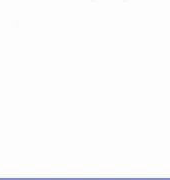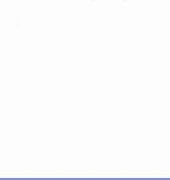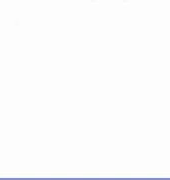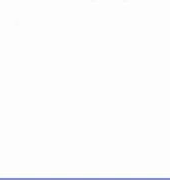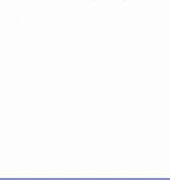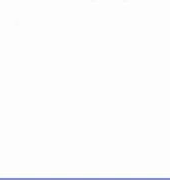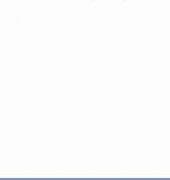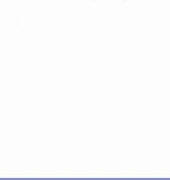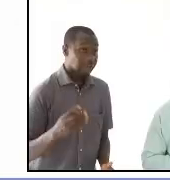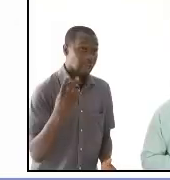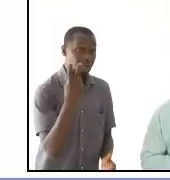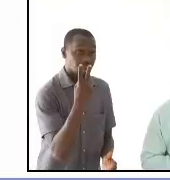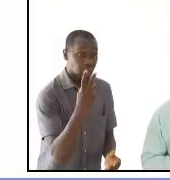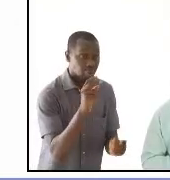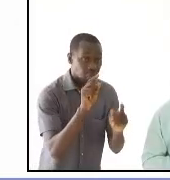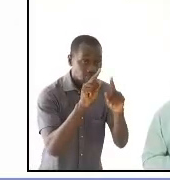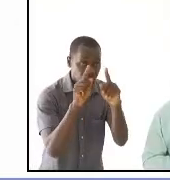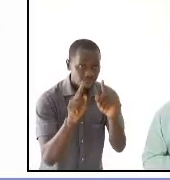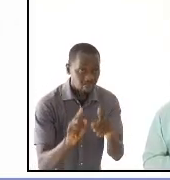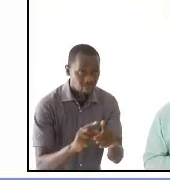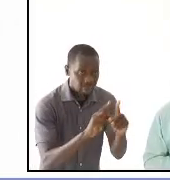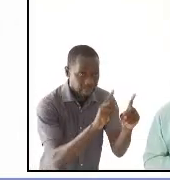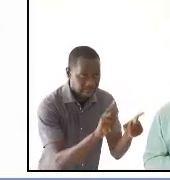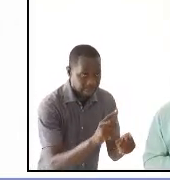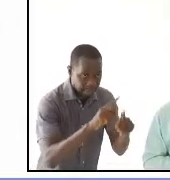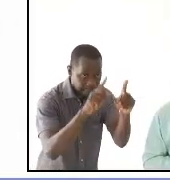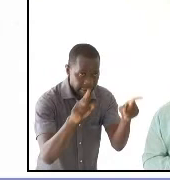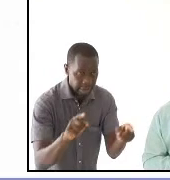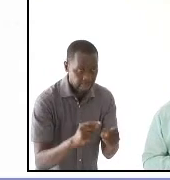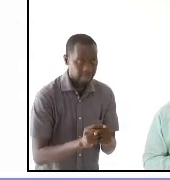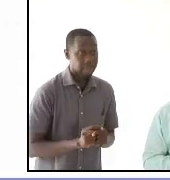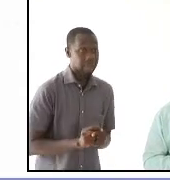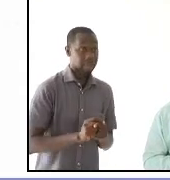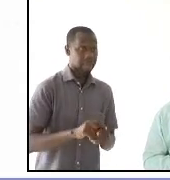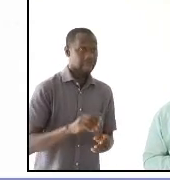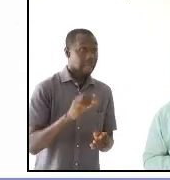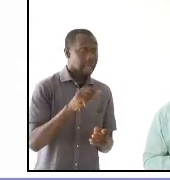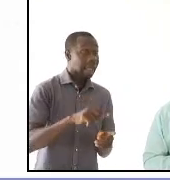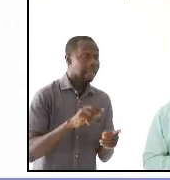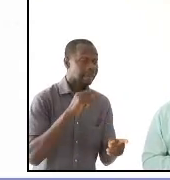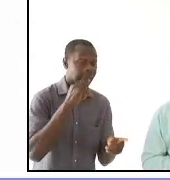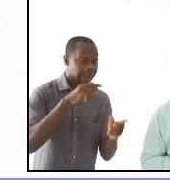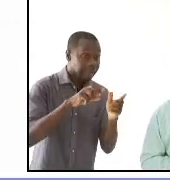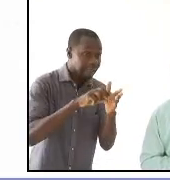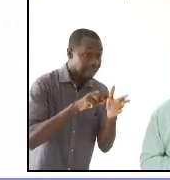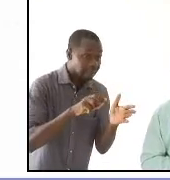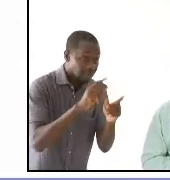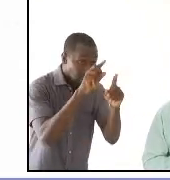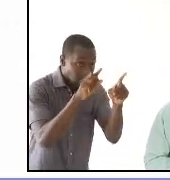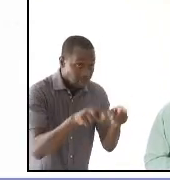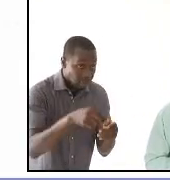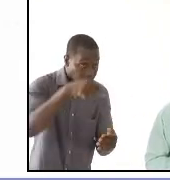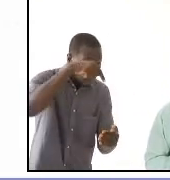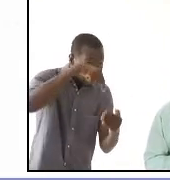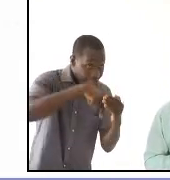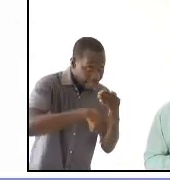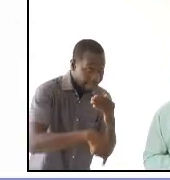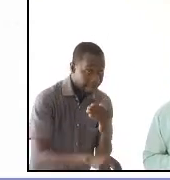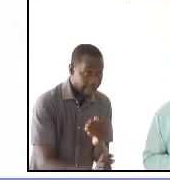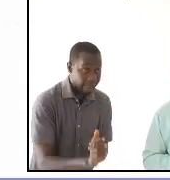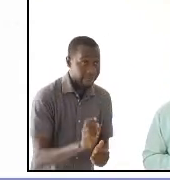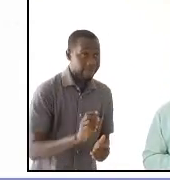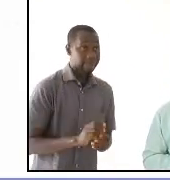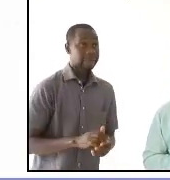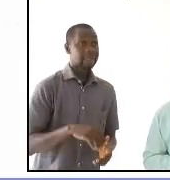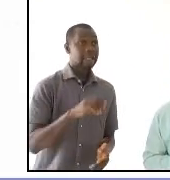We have two tubes that is set up, and then you have, test tubes, and then you have tubes that go deep down. Now you